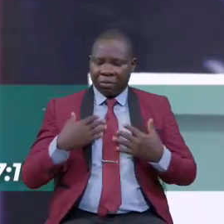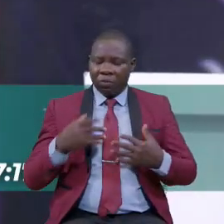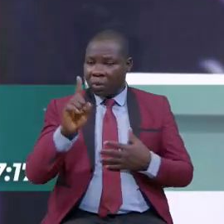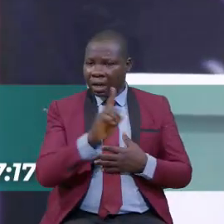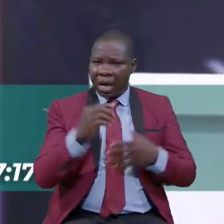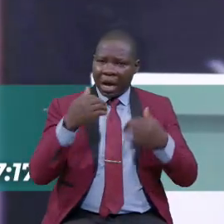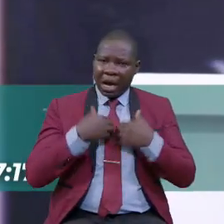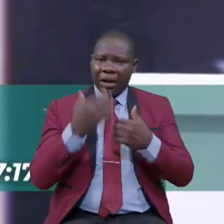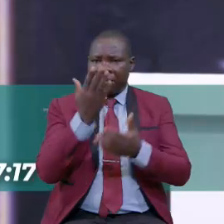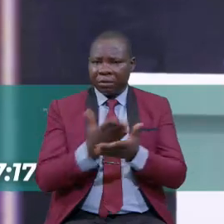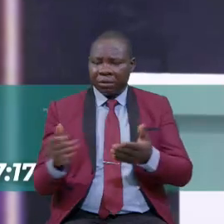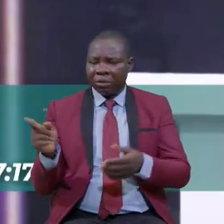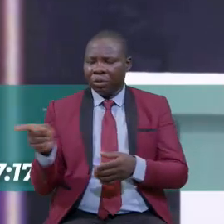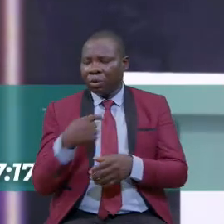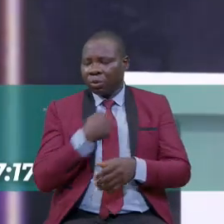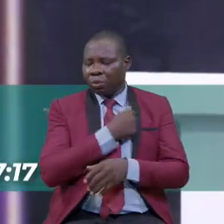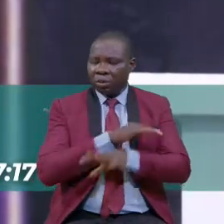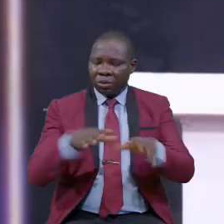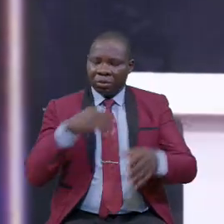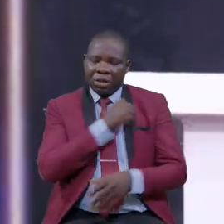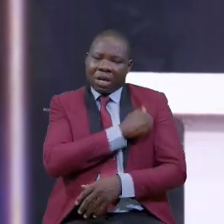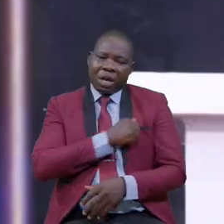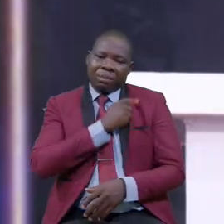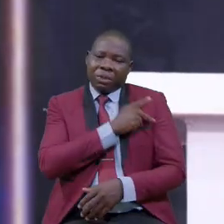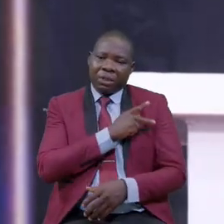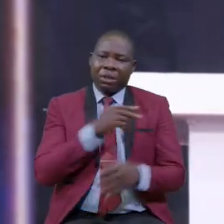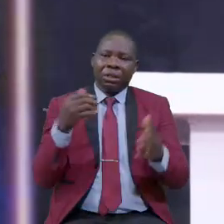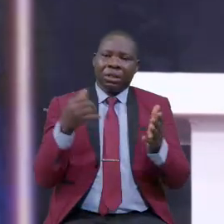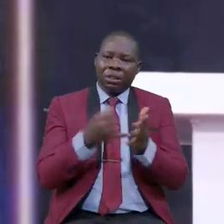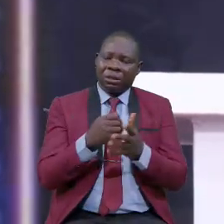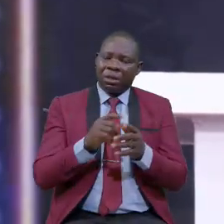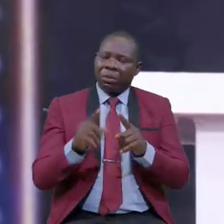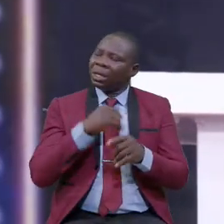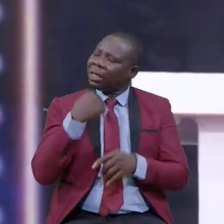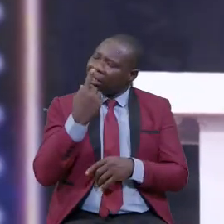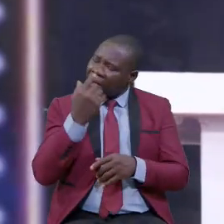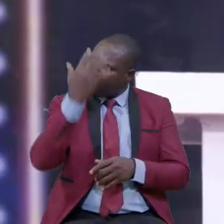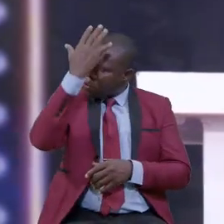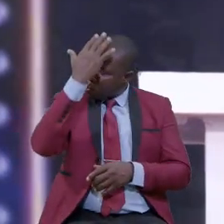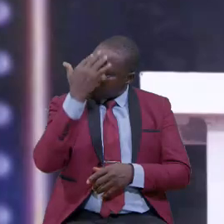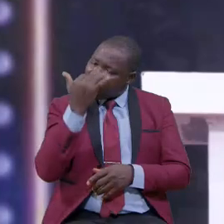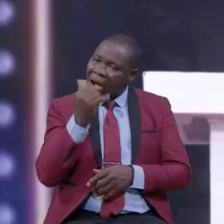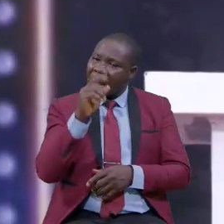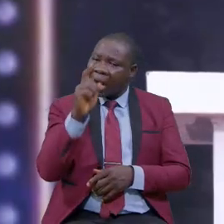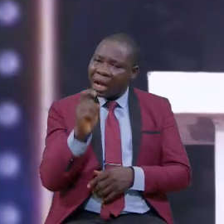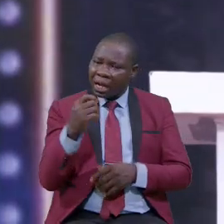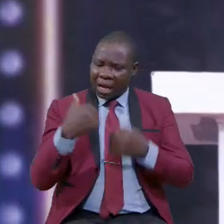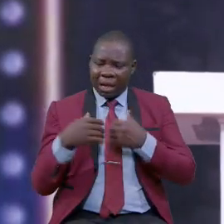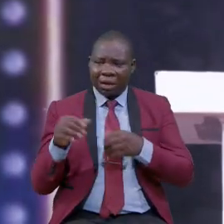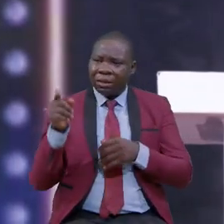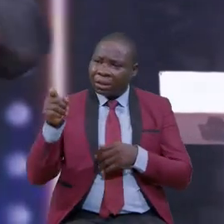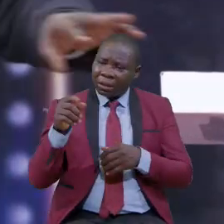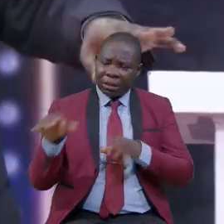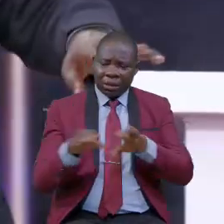appreciate that and we saying why as he done that to me the problem